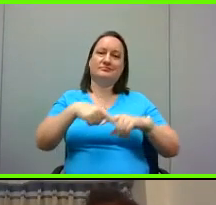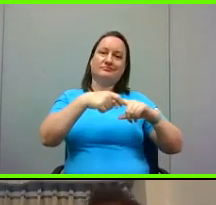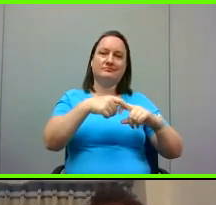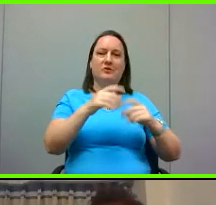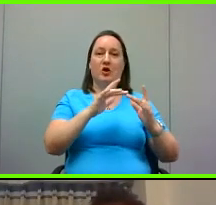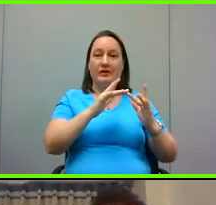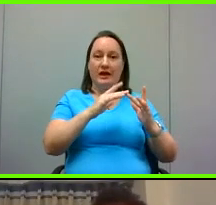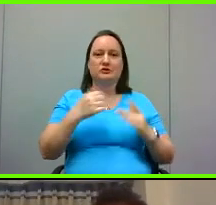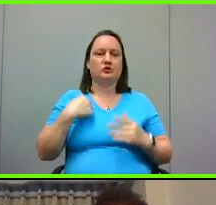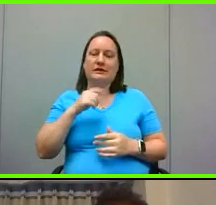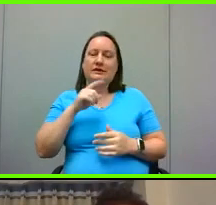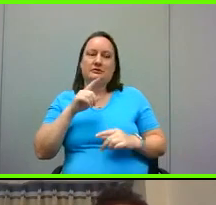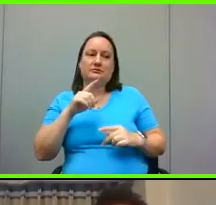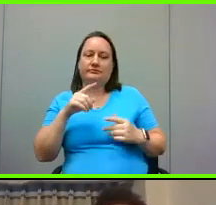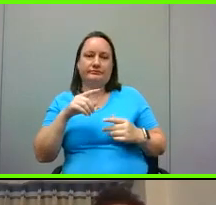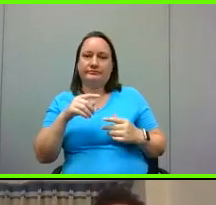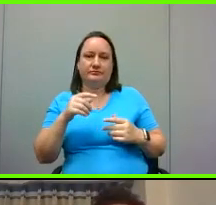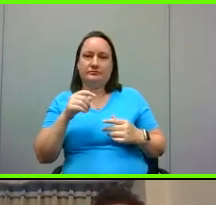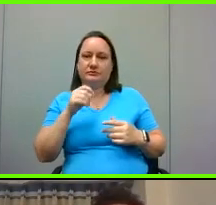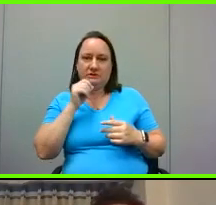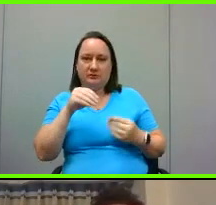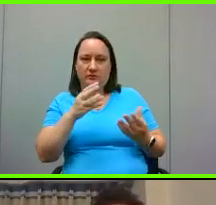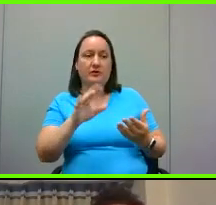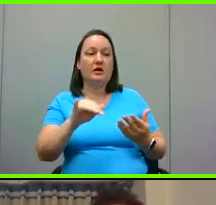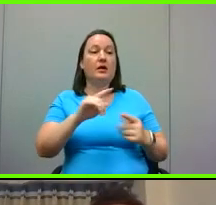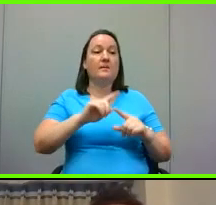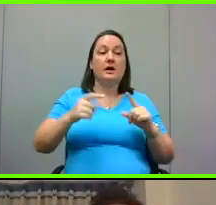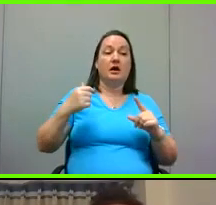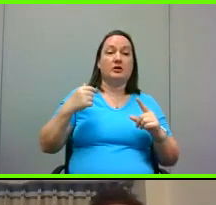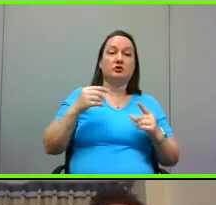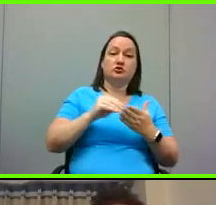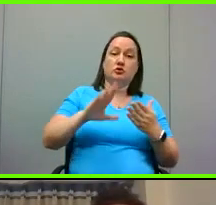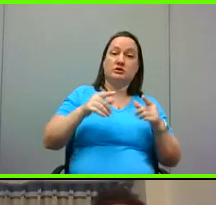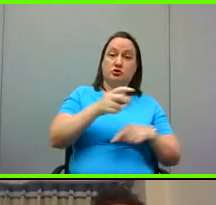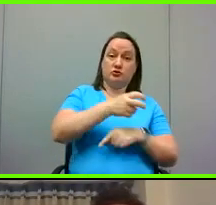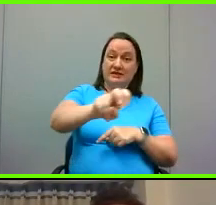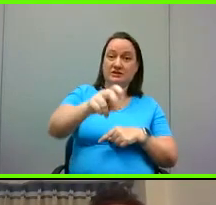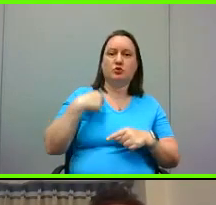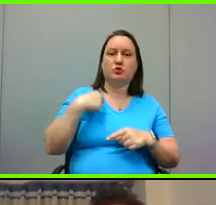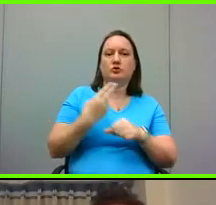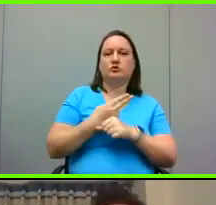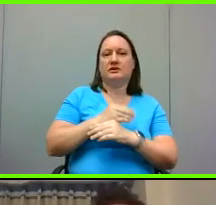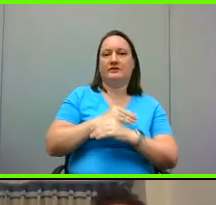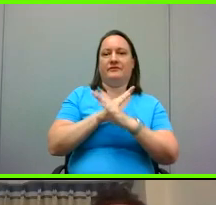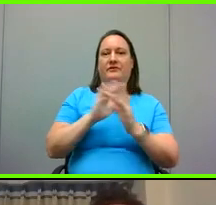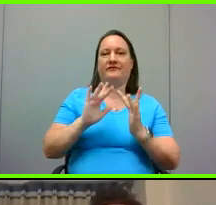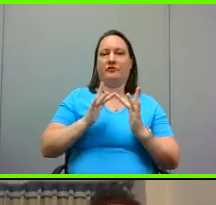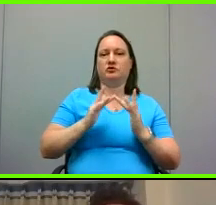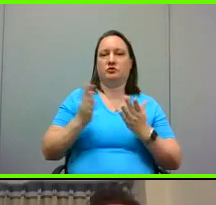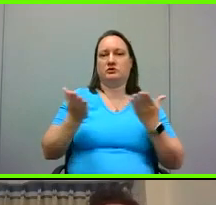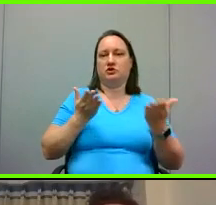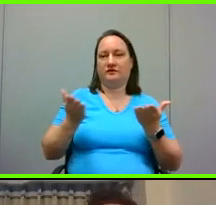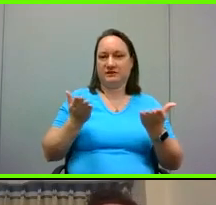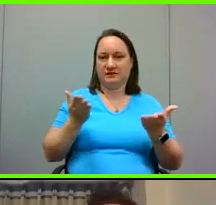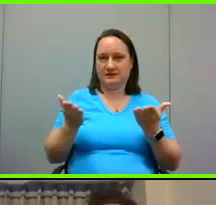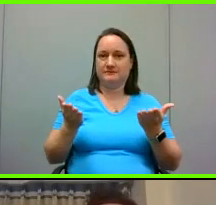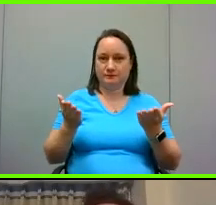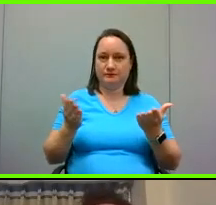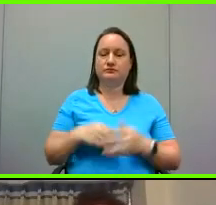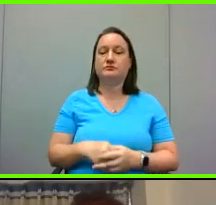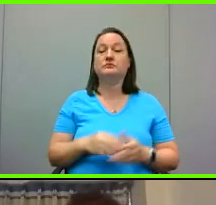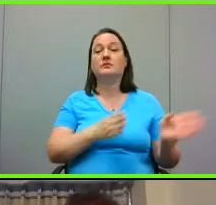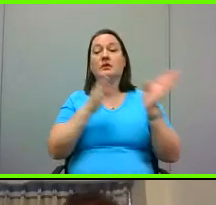transition, we actually are still working with them through virtual services. For the summer program, we